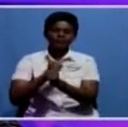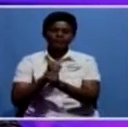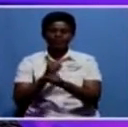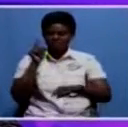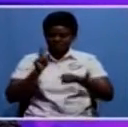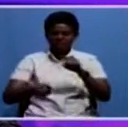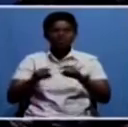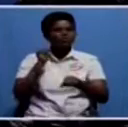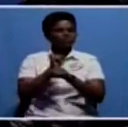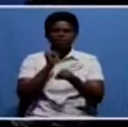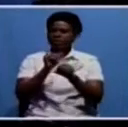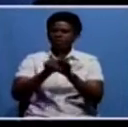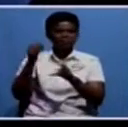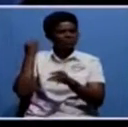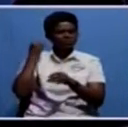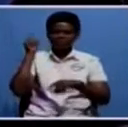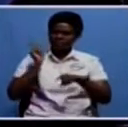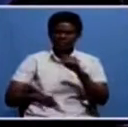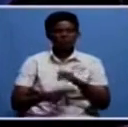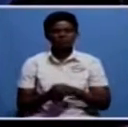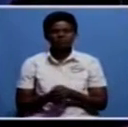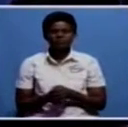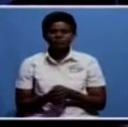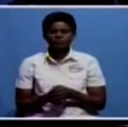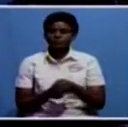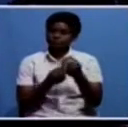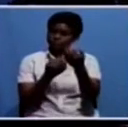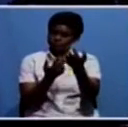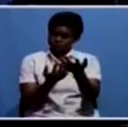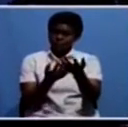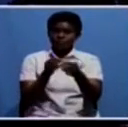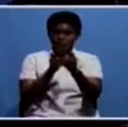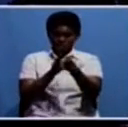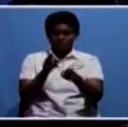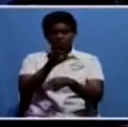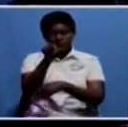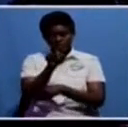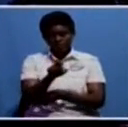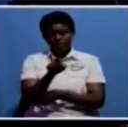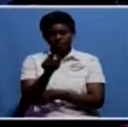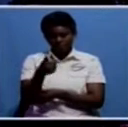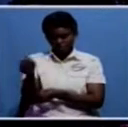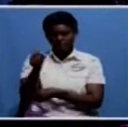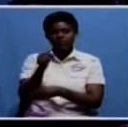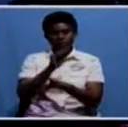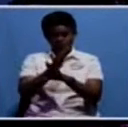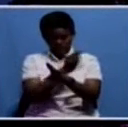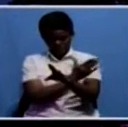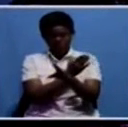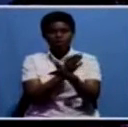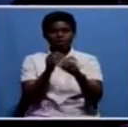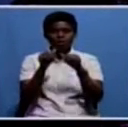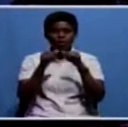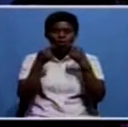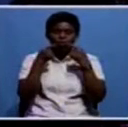on rumors. Maybe you need to answer this question, Minister. Does government believe in this report? You've read it. You've had it before it went to the public, before we all saw